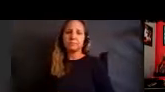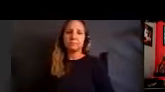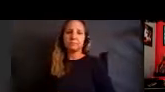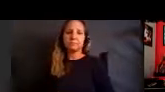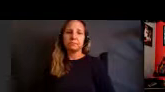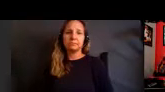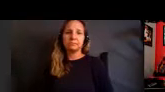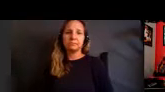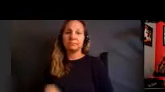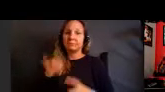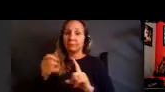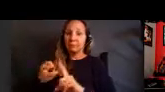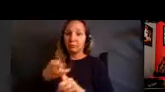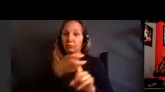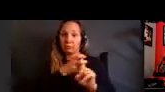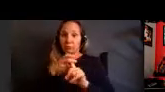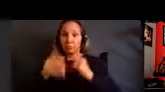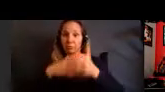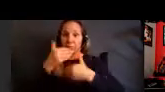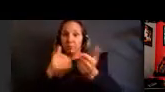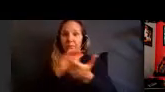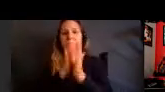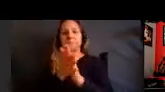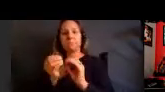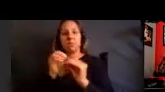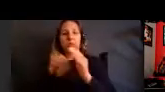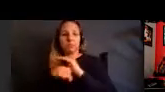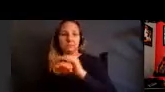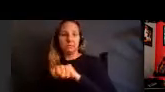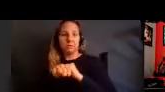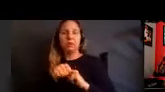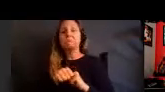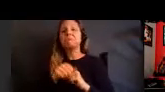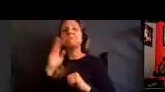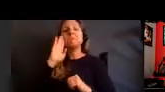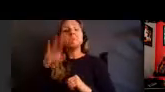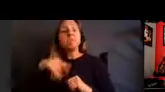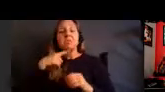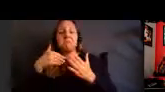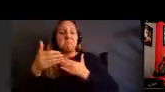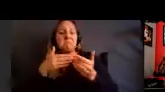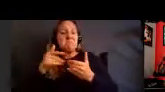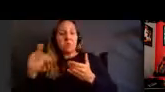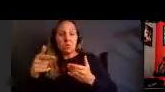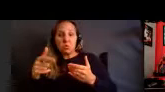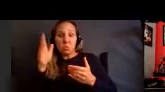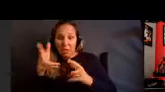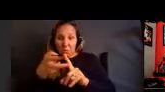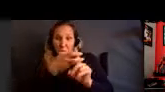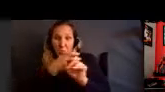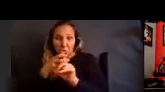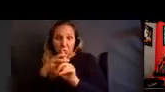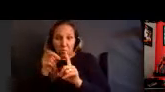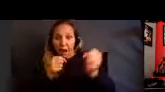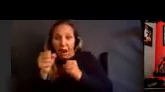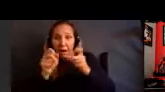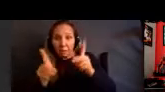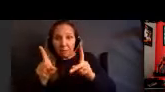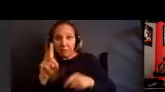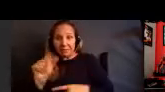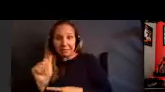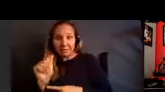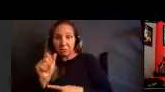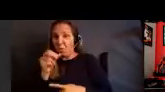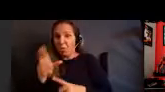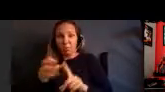Making your recruitment process more accessible. So even if you're not an employer and you're not necessarily recruiting people with disabilities or recruiting